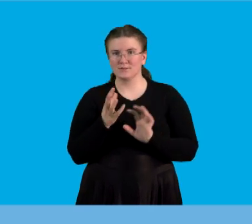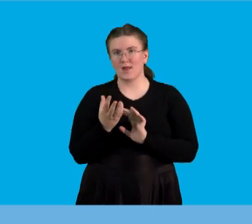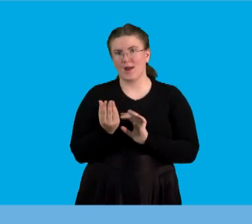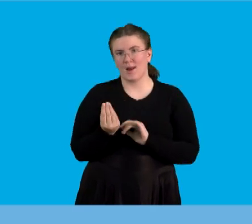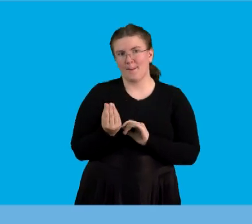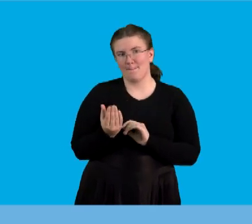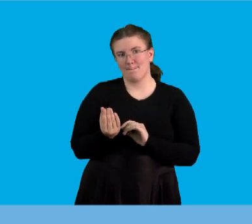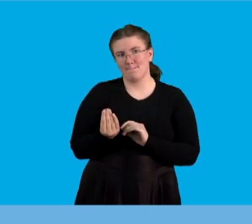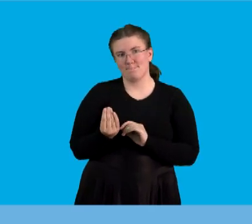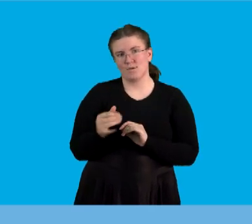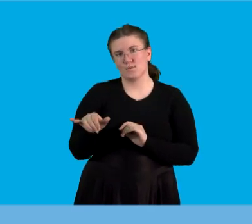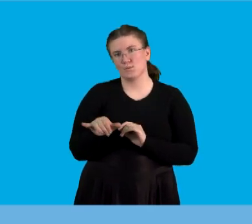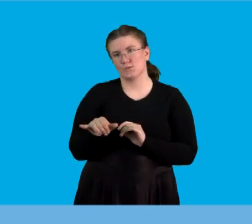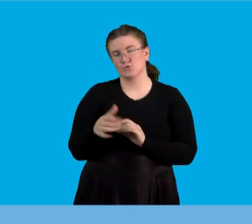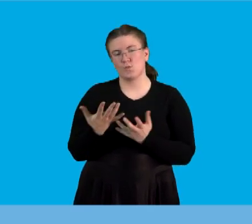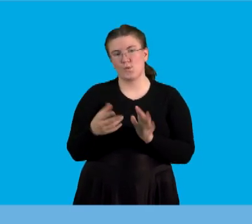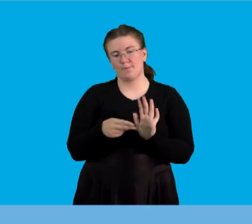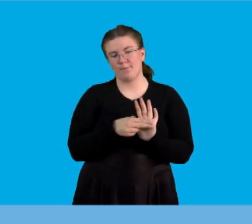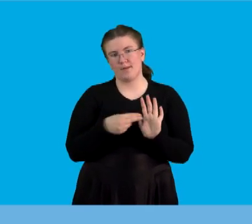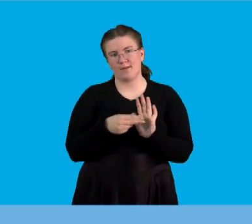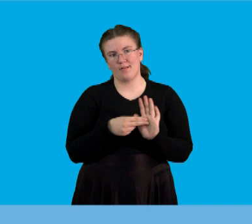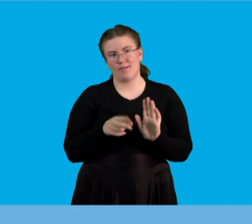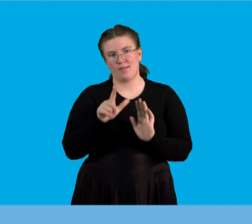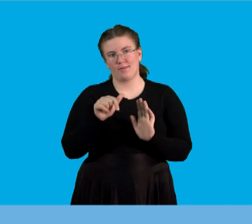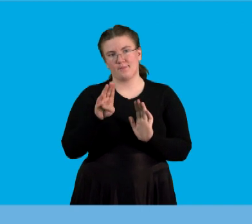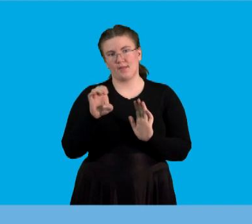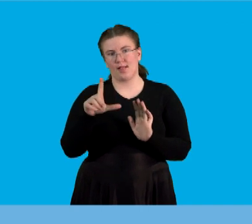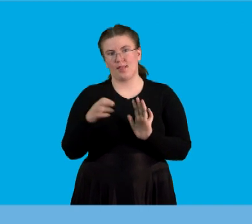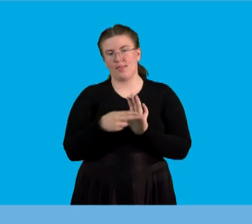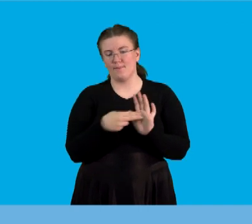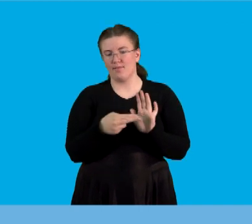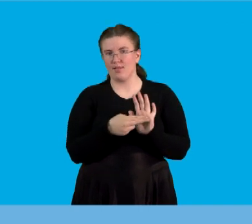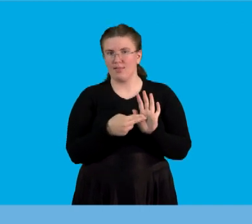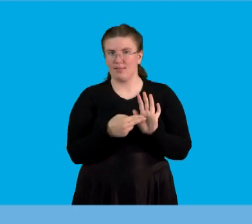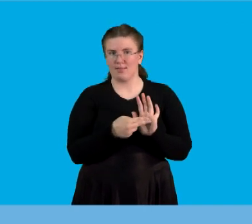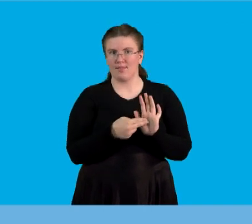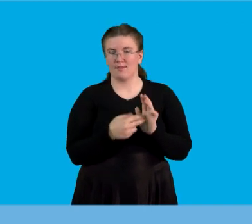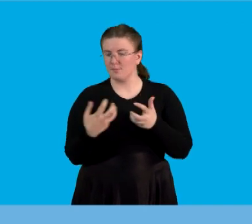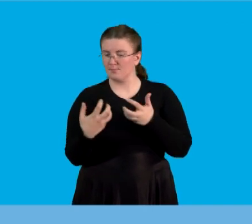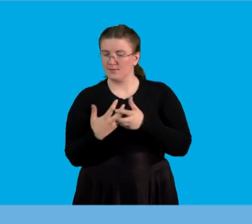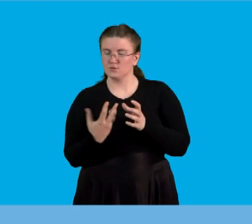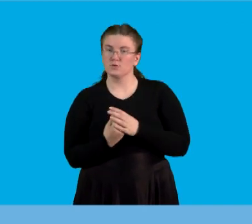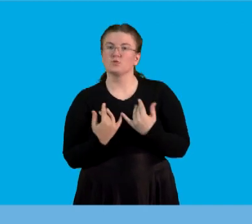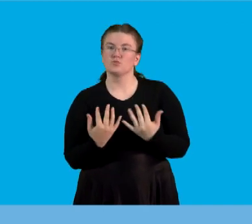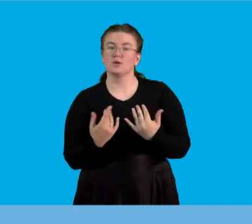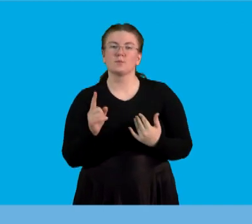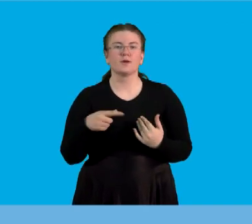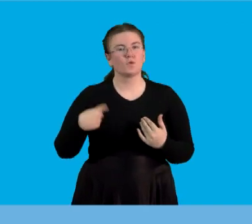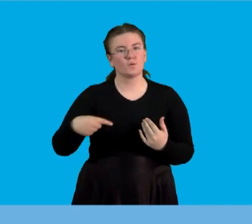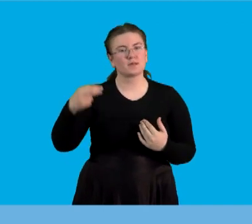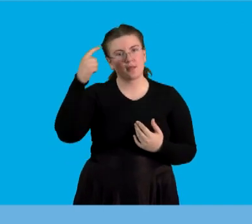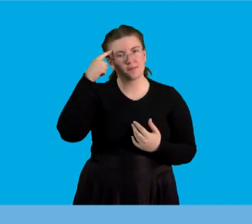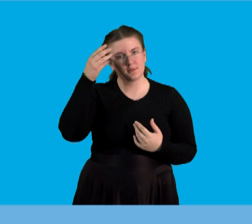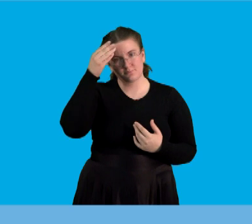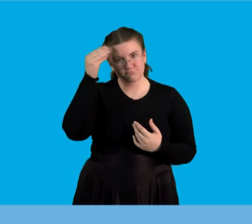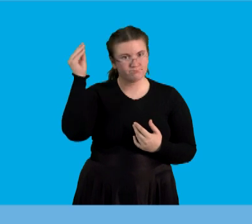here, which number or what label corresponds with green? Remember, you must always think of the Roig beef, as we